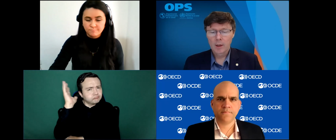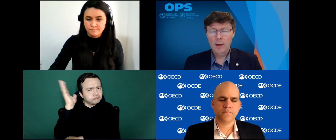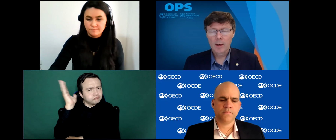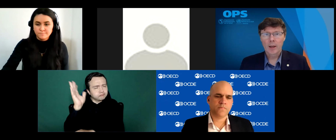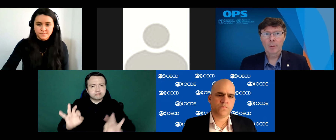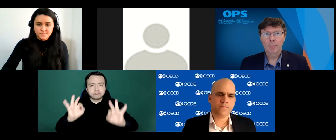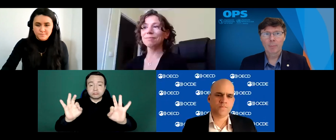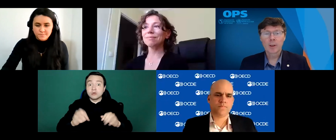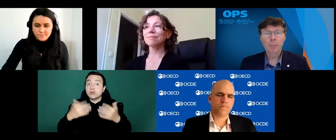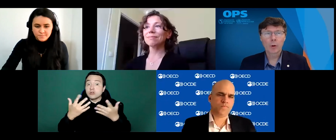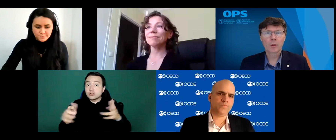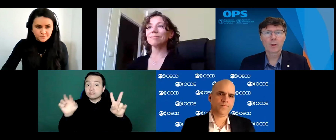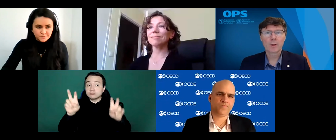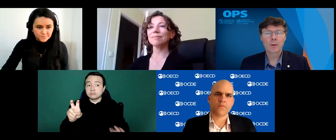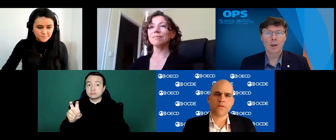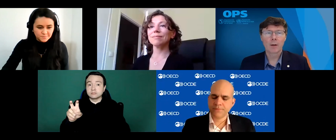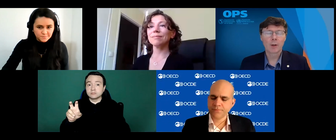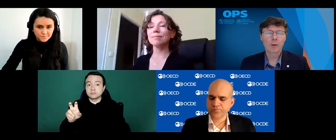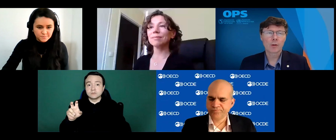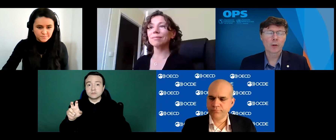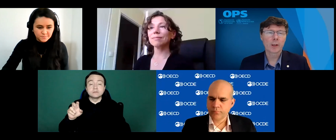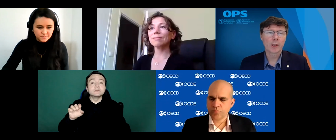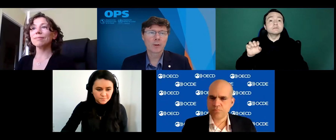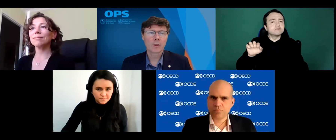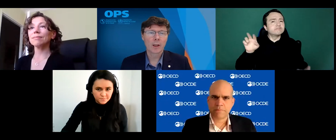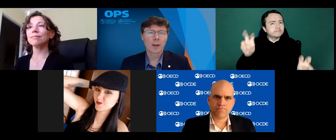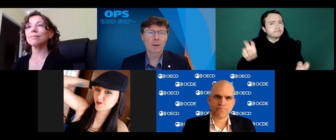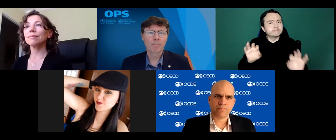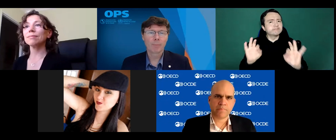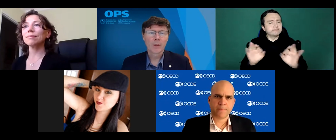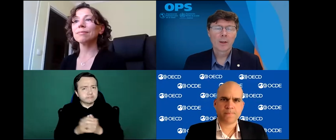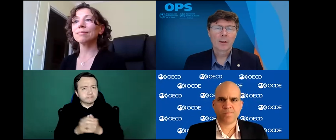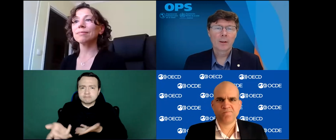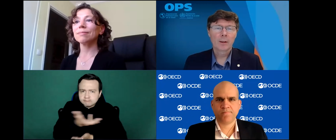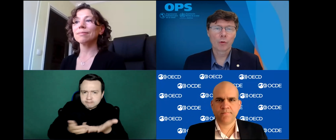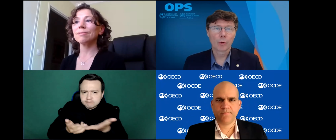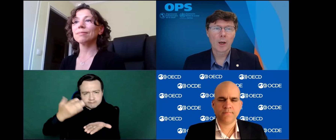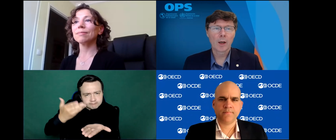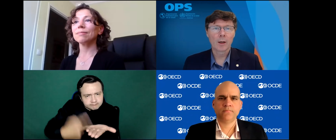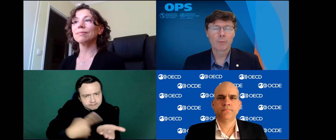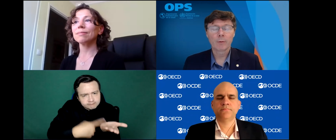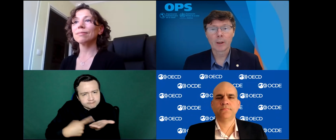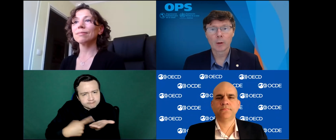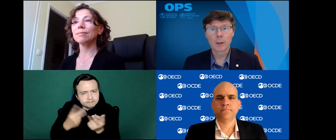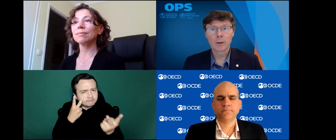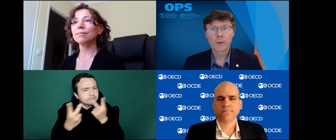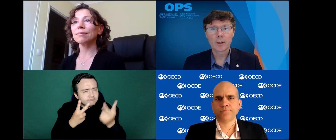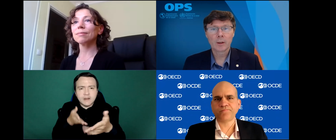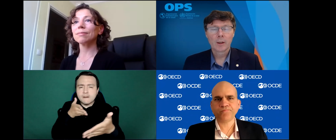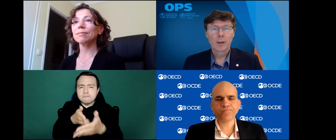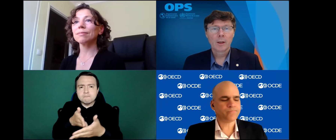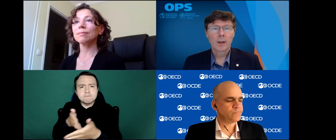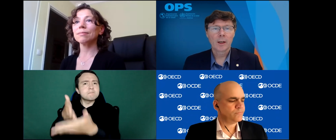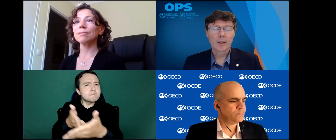there. The importance of not just looking at the issue of